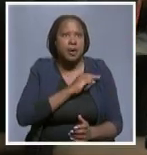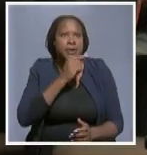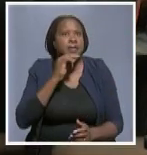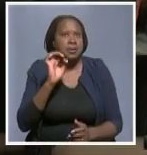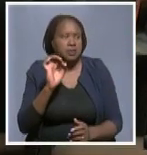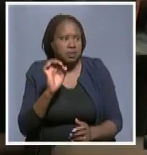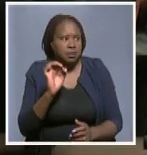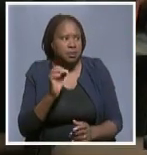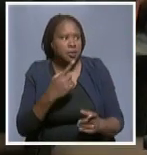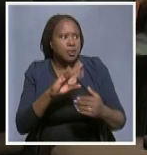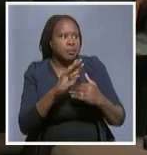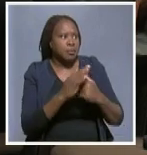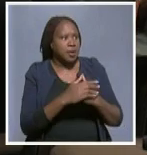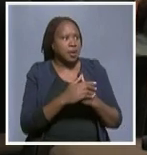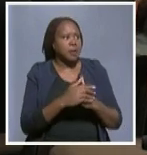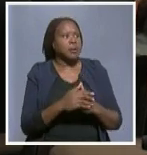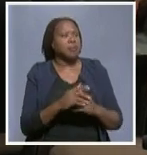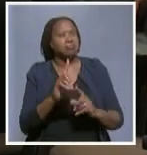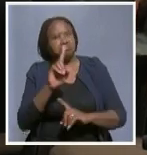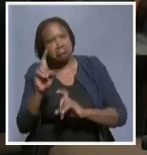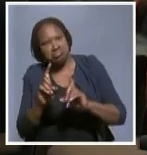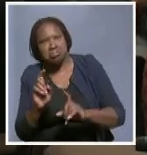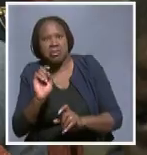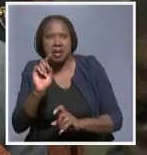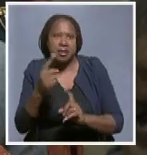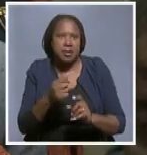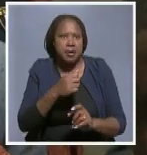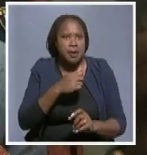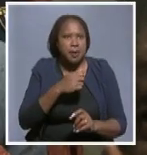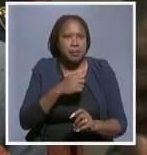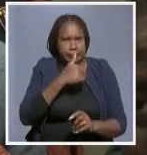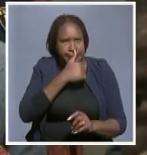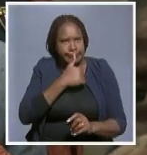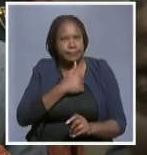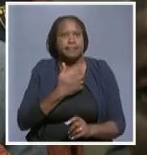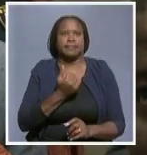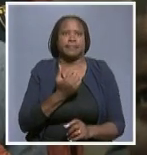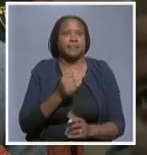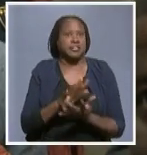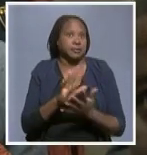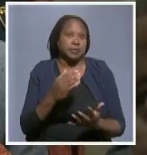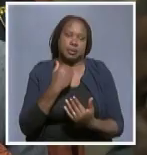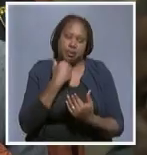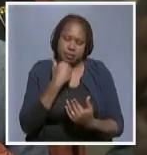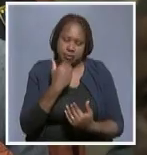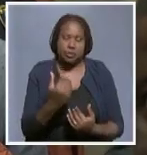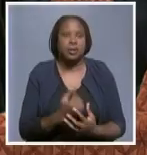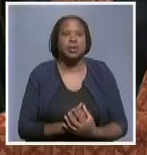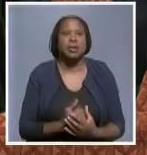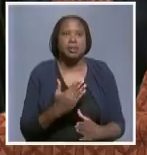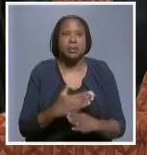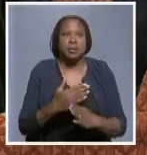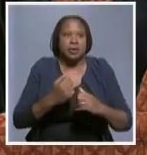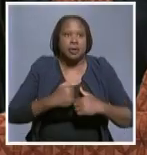go back again to follow up questions and so on. So confidentiality is something that is key part of our DNA.